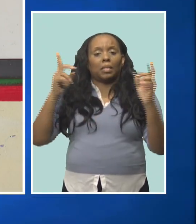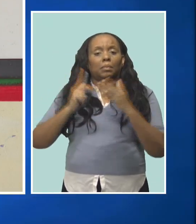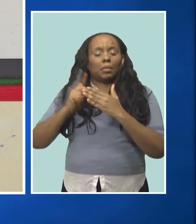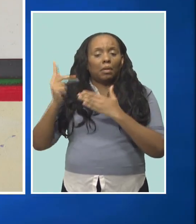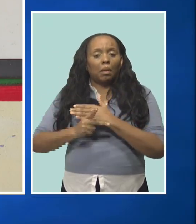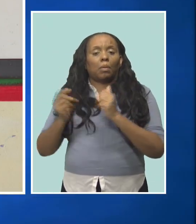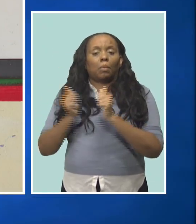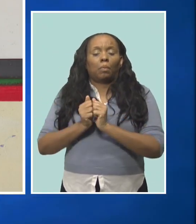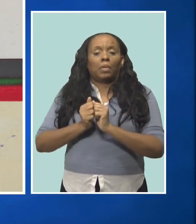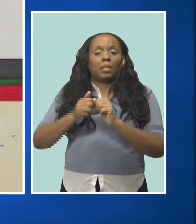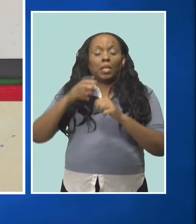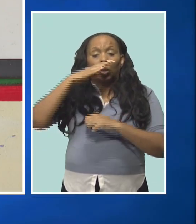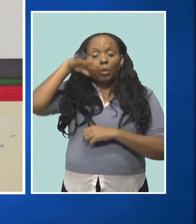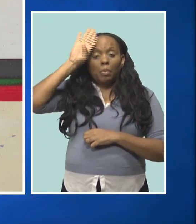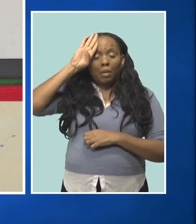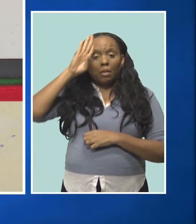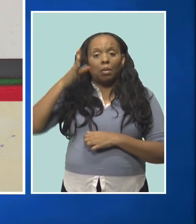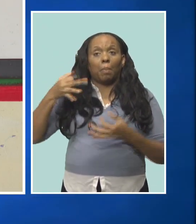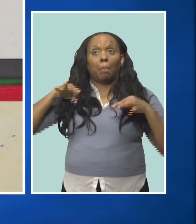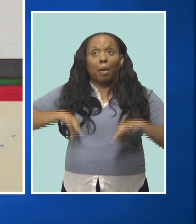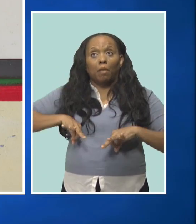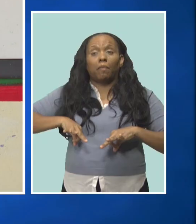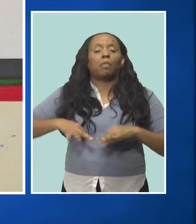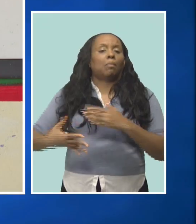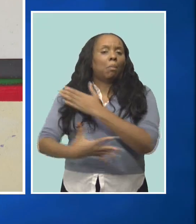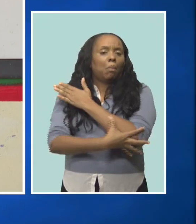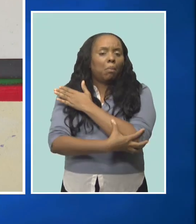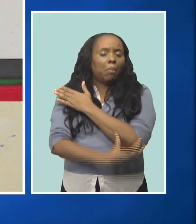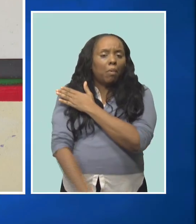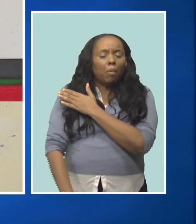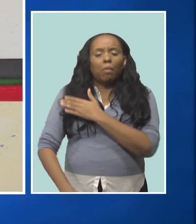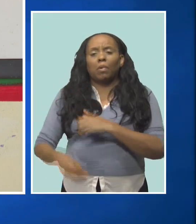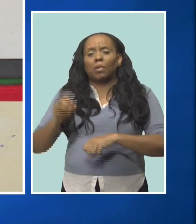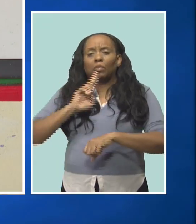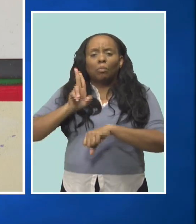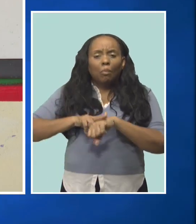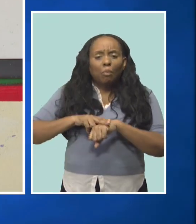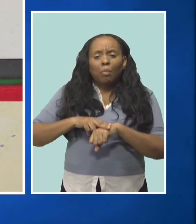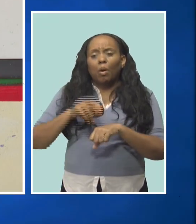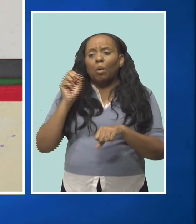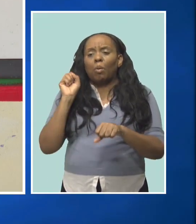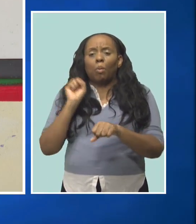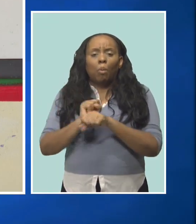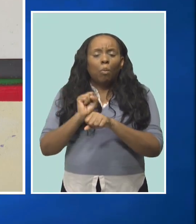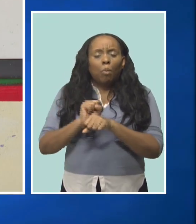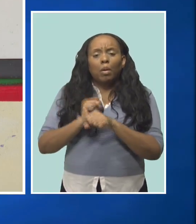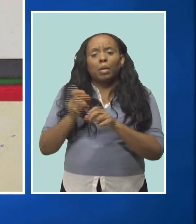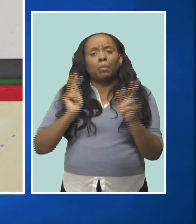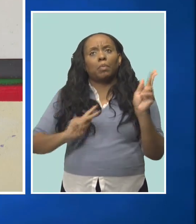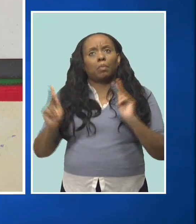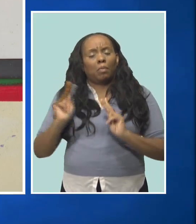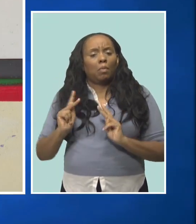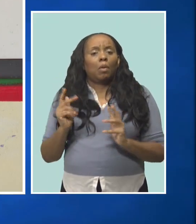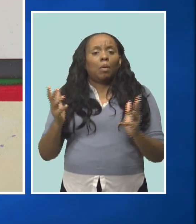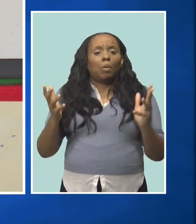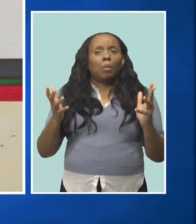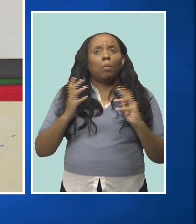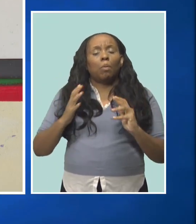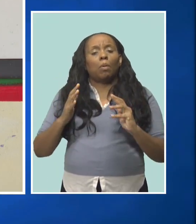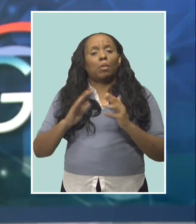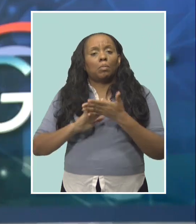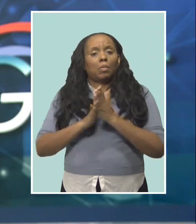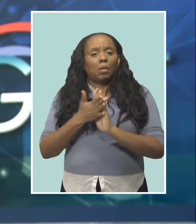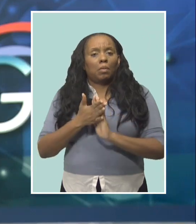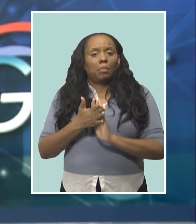Cuba that will benefit poor working class people who would like to become medical